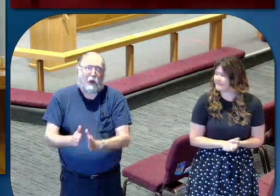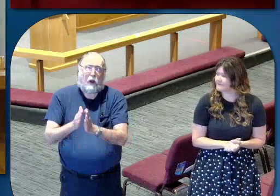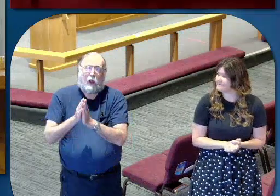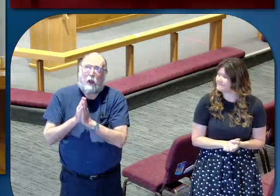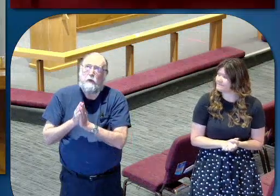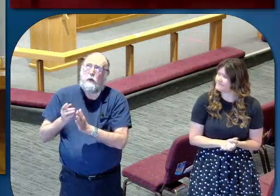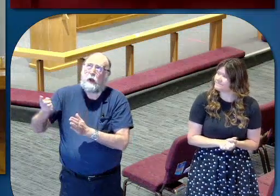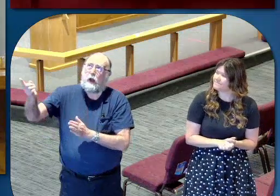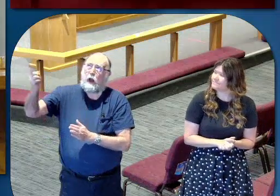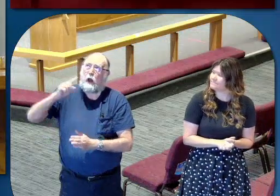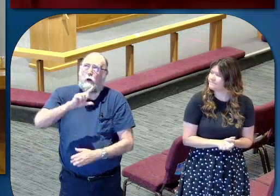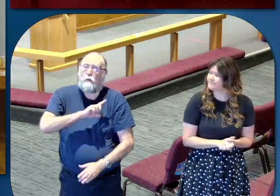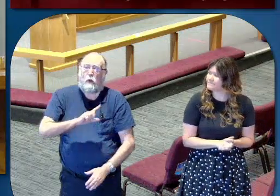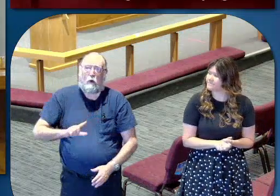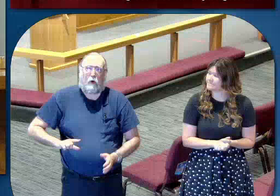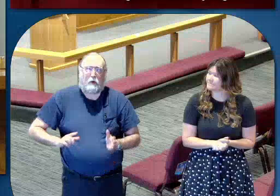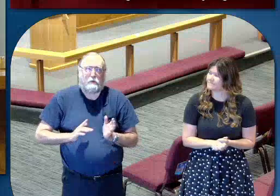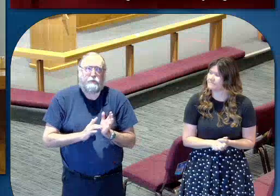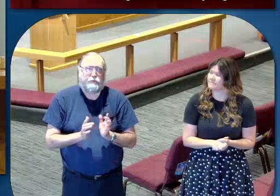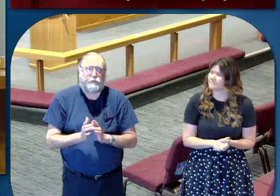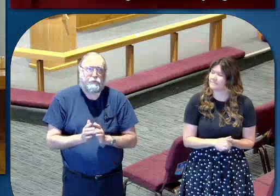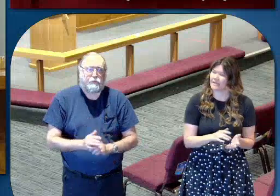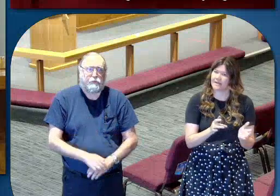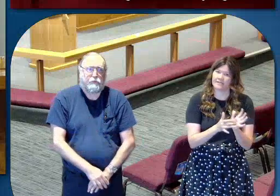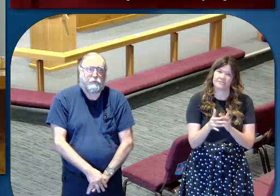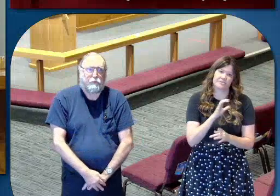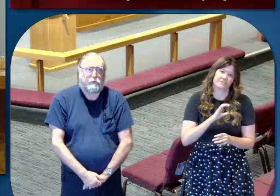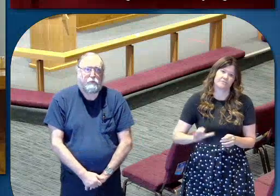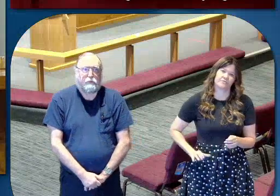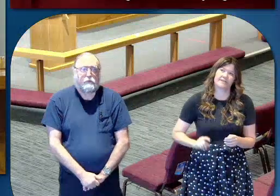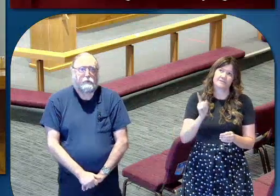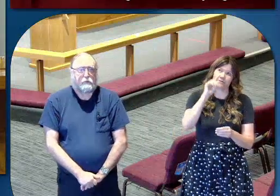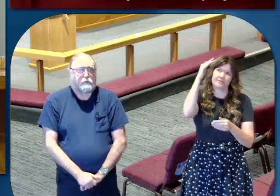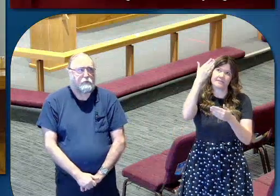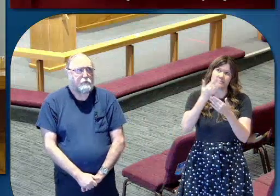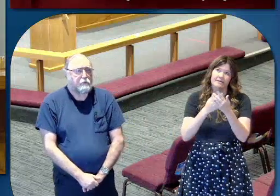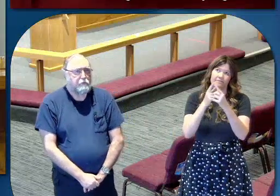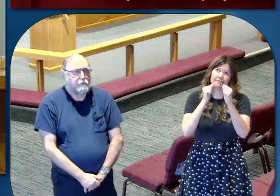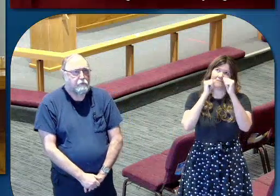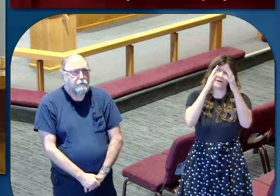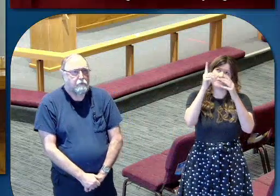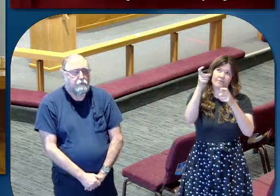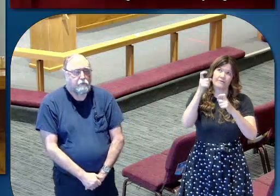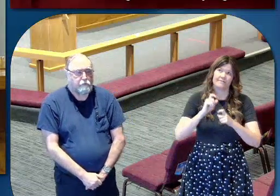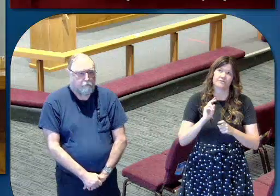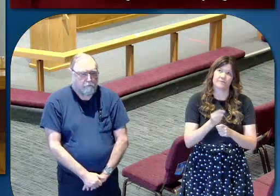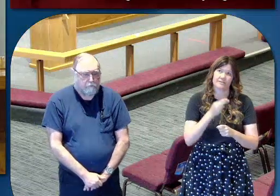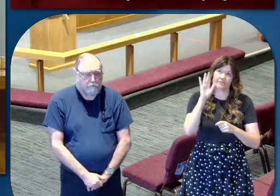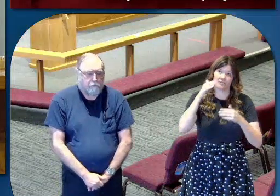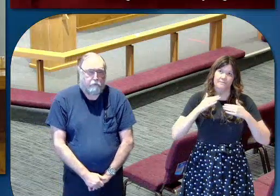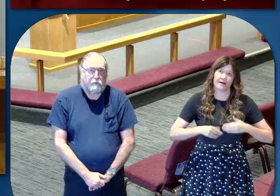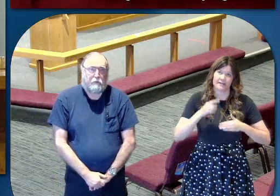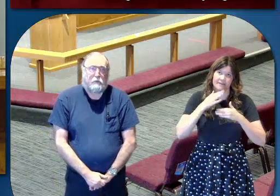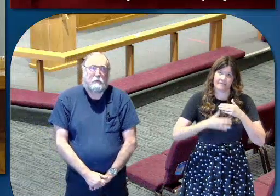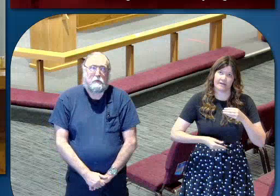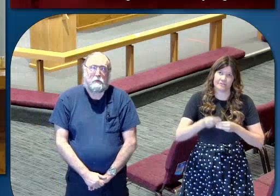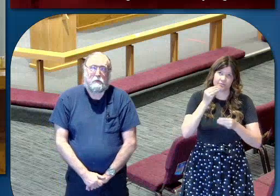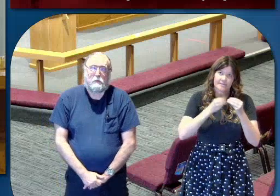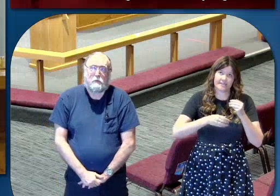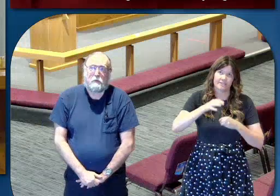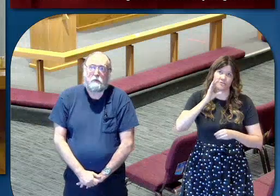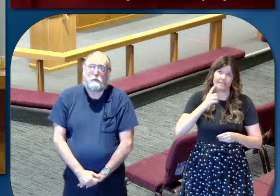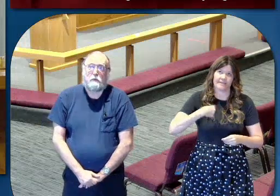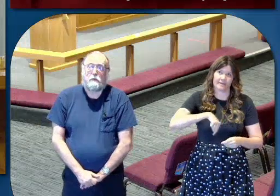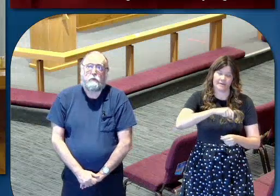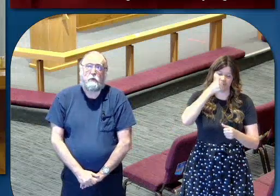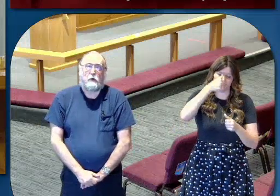Jesus Christ, you are the only Son of the Father. In giving us your body and your blood to eat and drink, you lead us to remember and to confess your